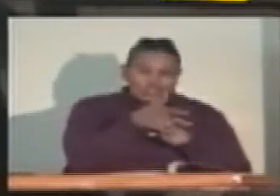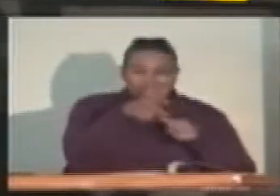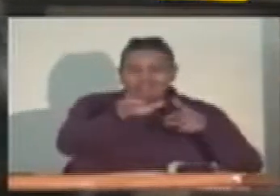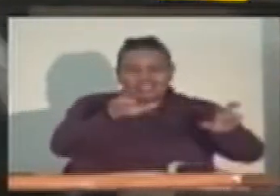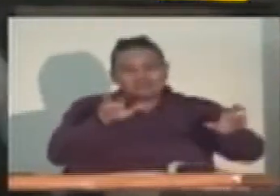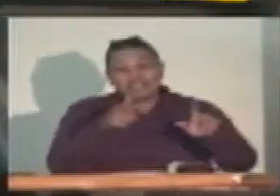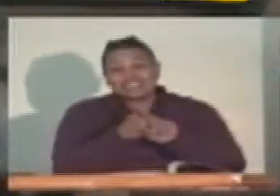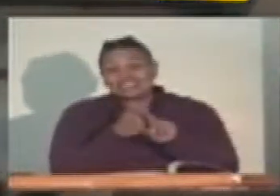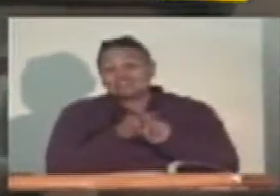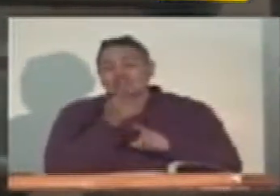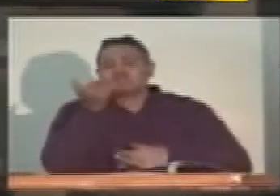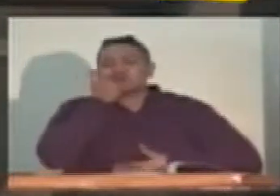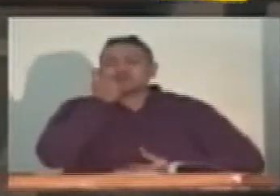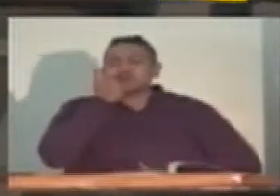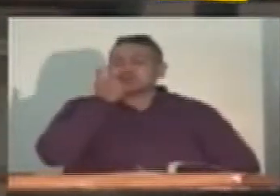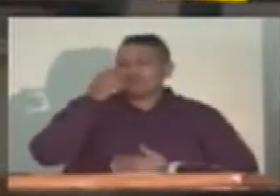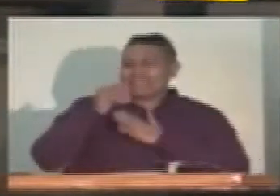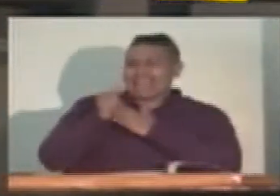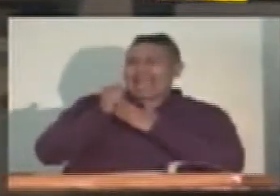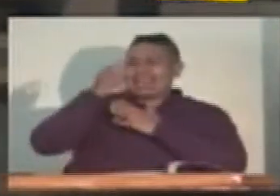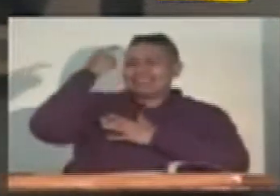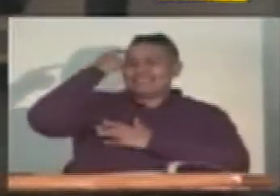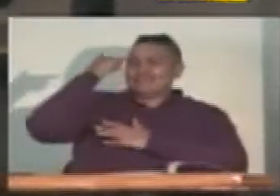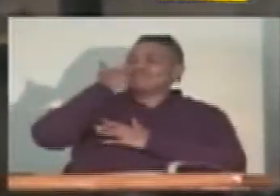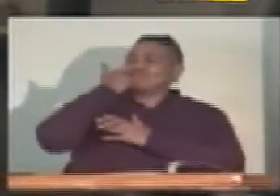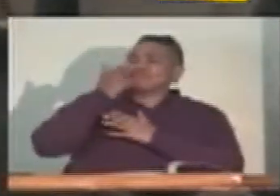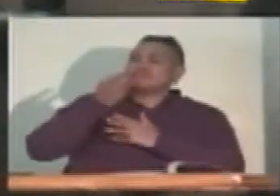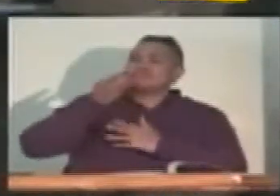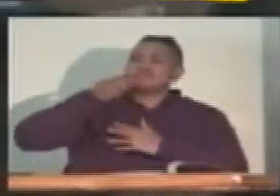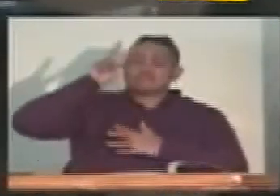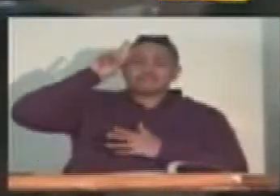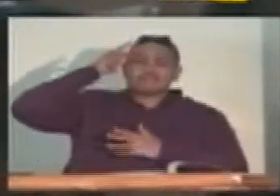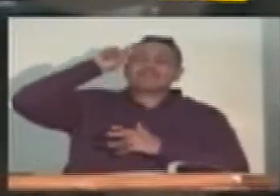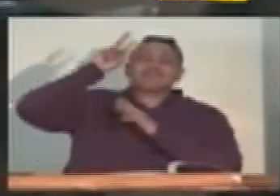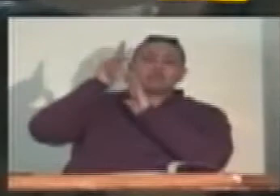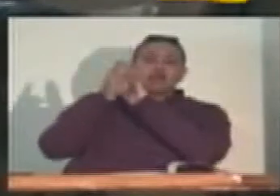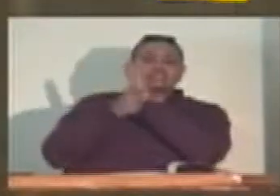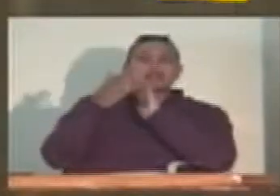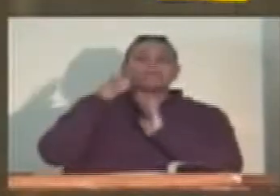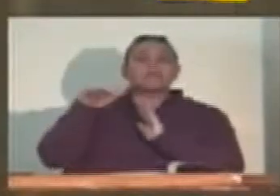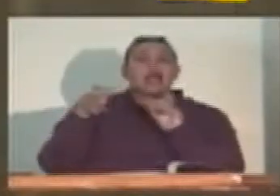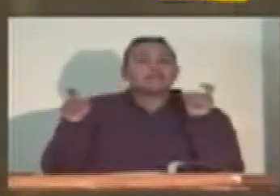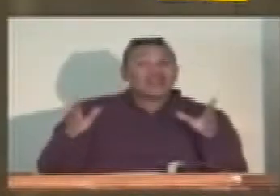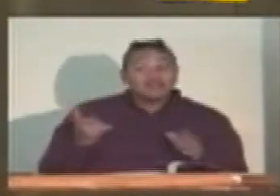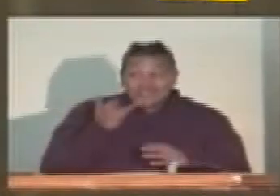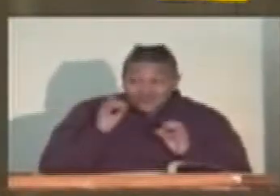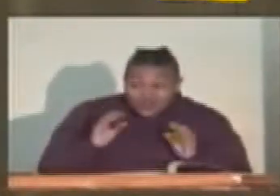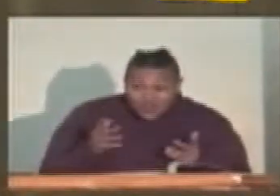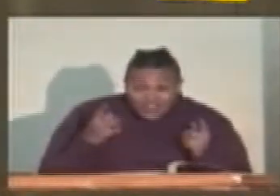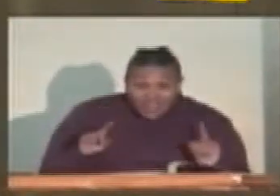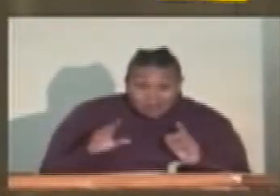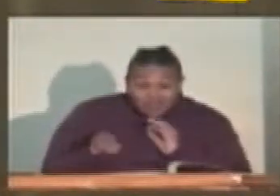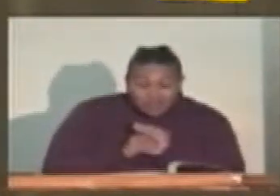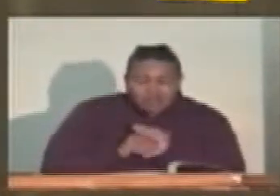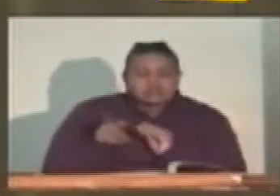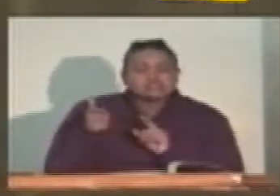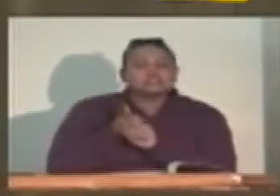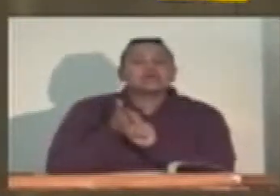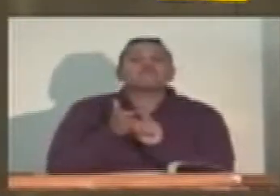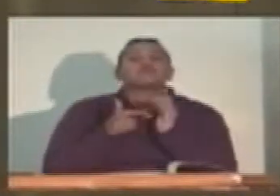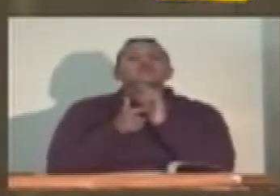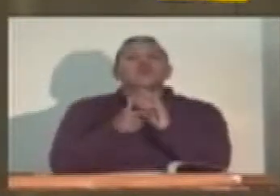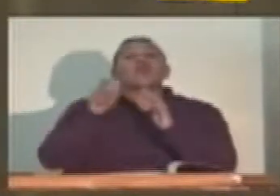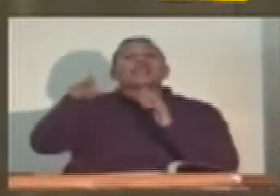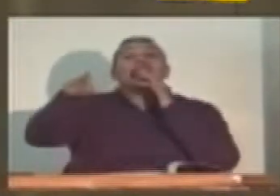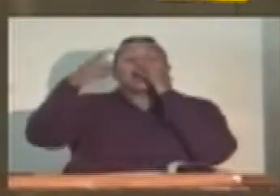investment, misguided policies, and mismanagement. And if nothing else, it signals the